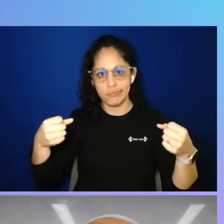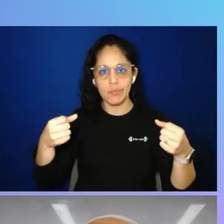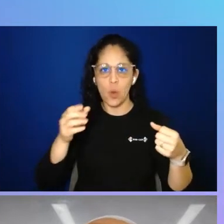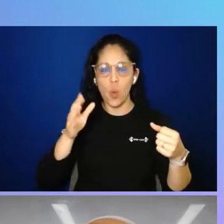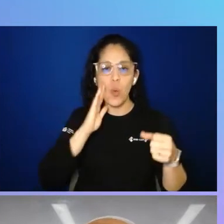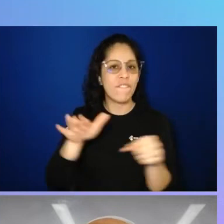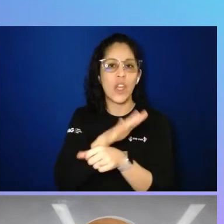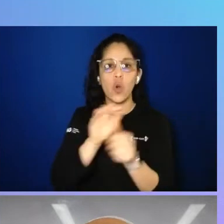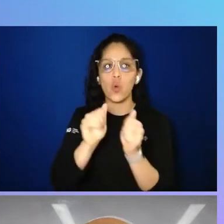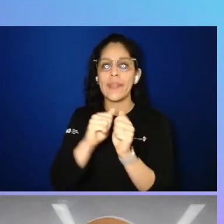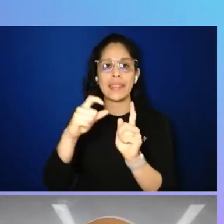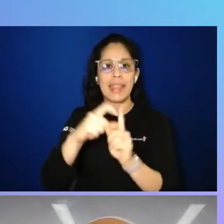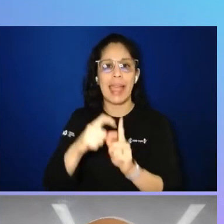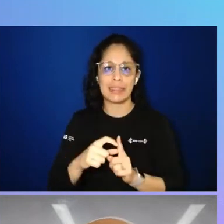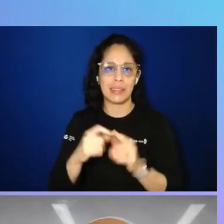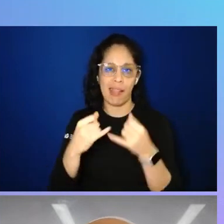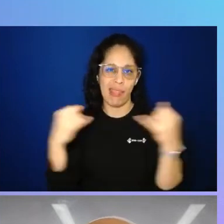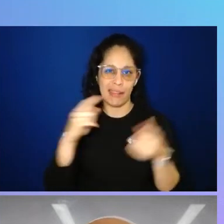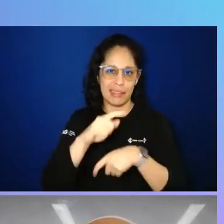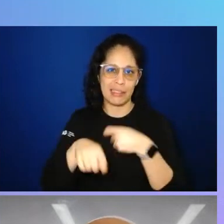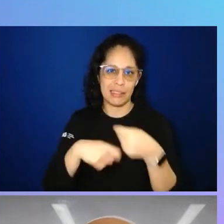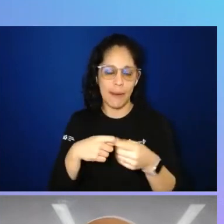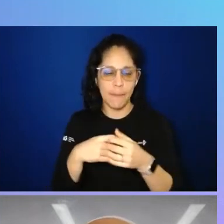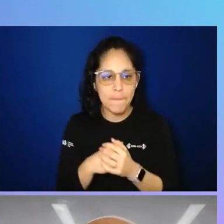And similarly, if you have